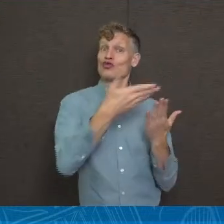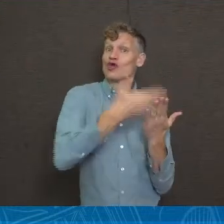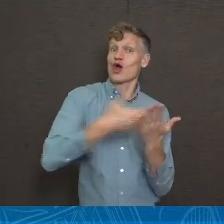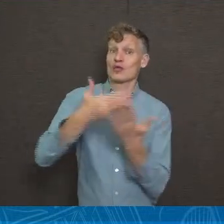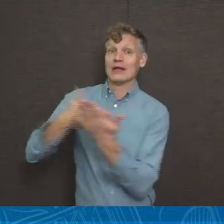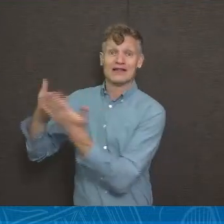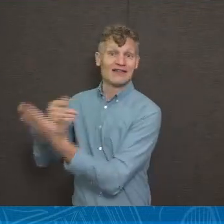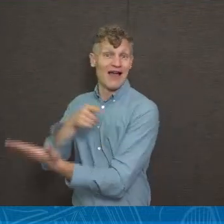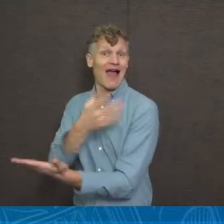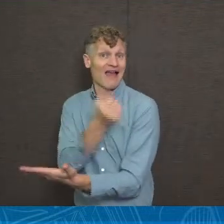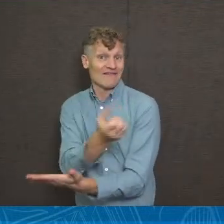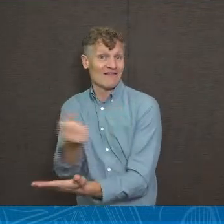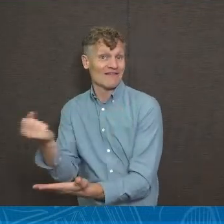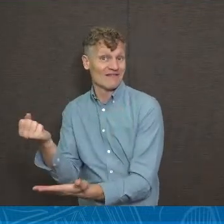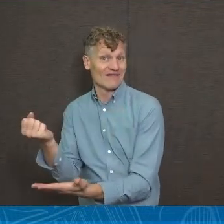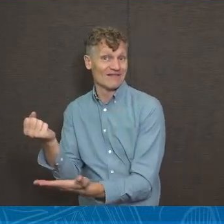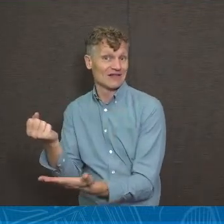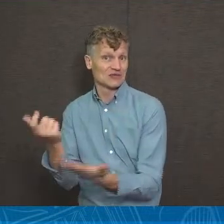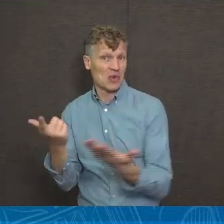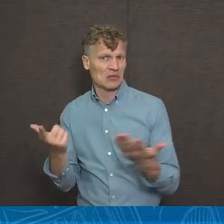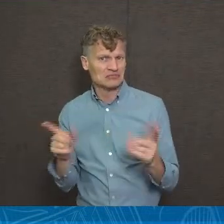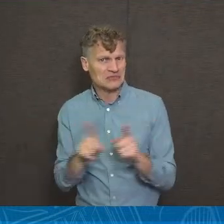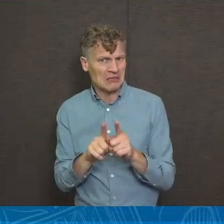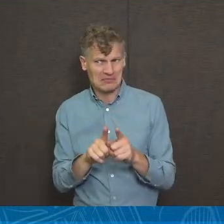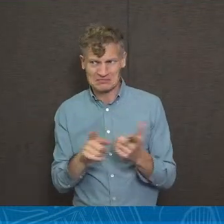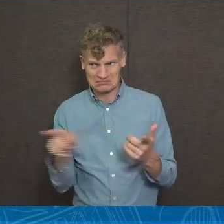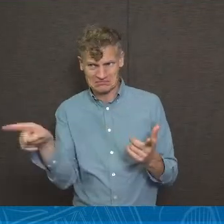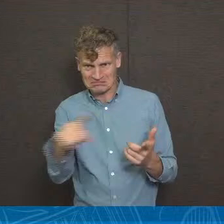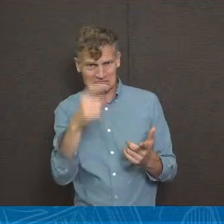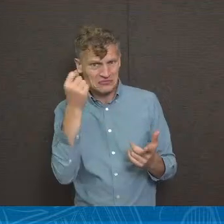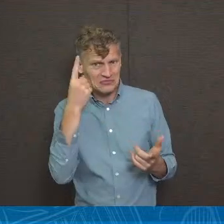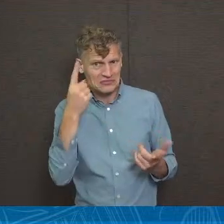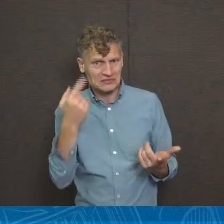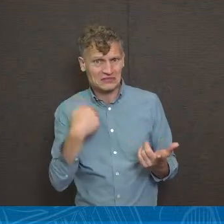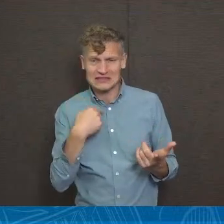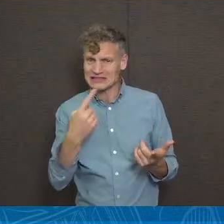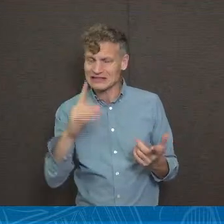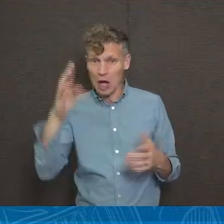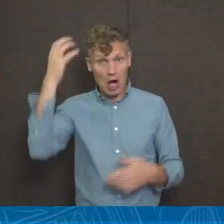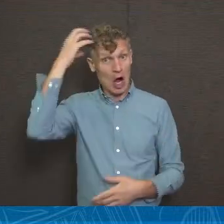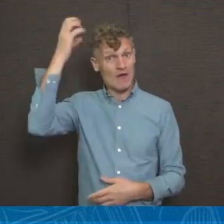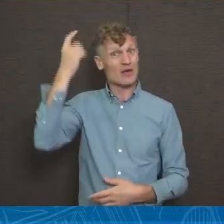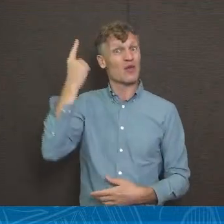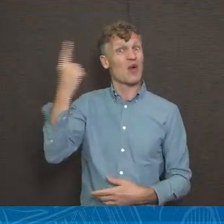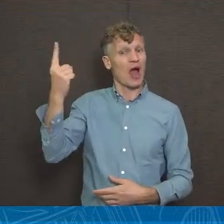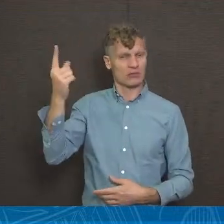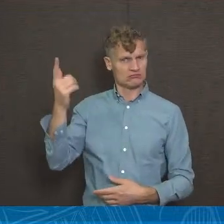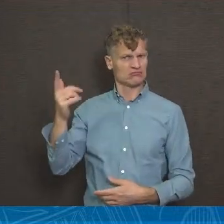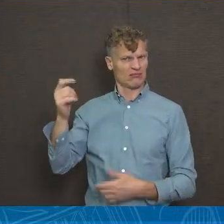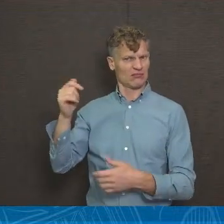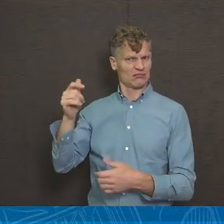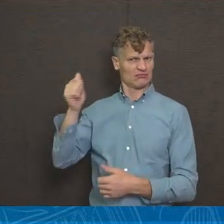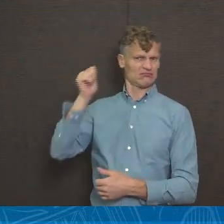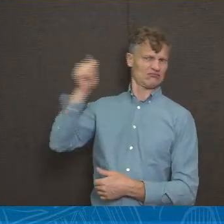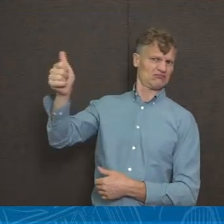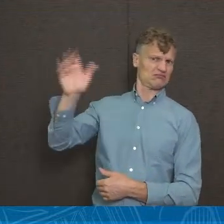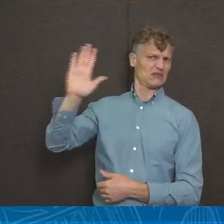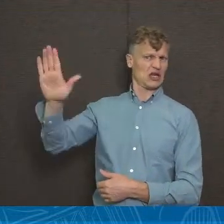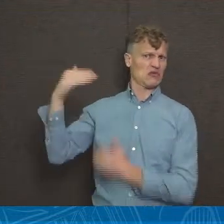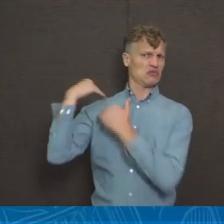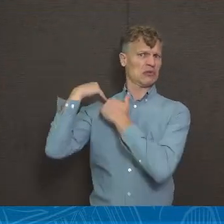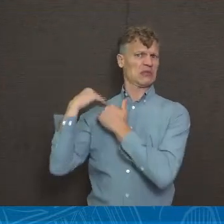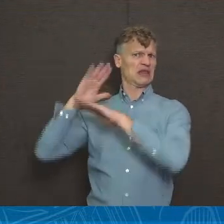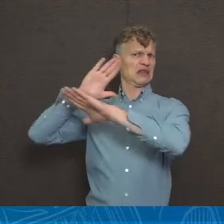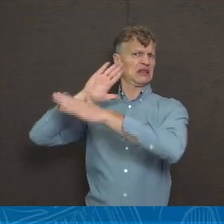shared responsibility makes sense. When I say to you in this room that it's not just government that responds to a disaster, everybody thinks, yes, that makes